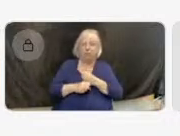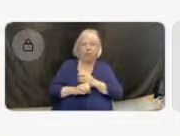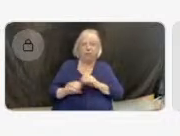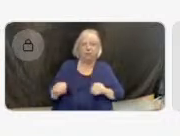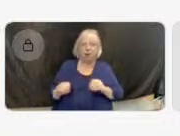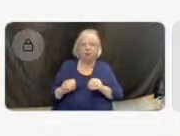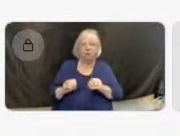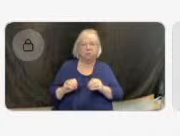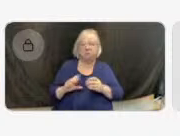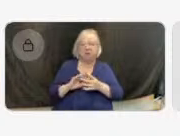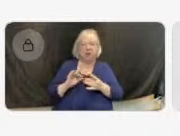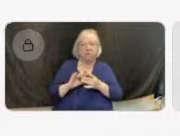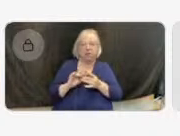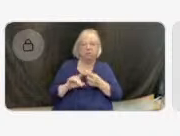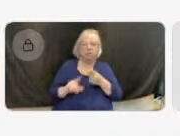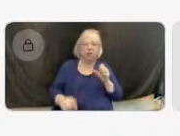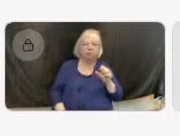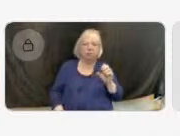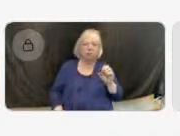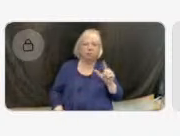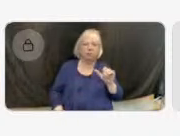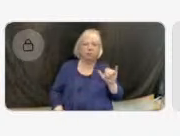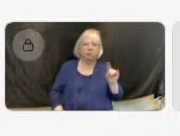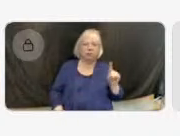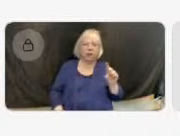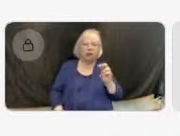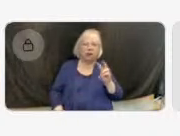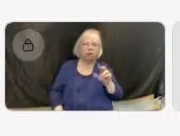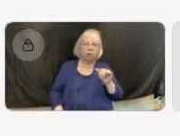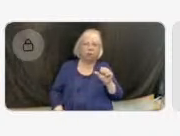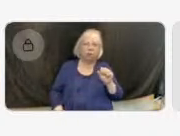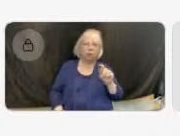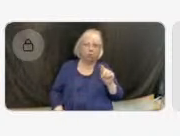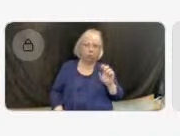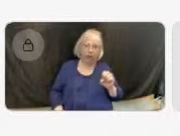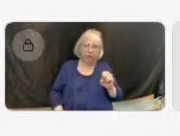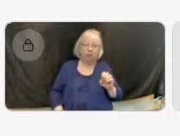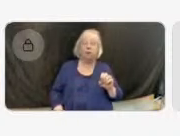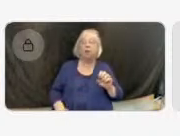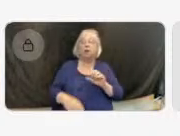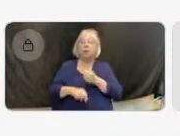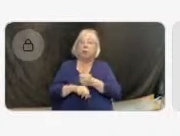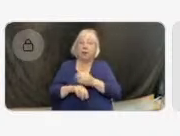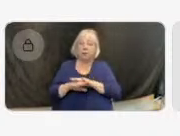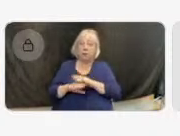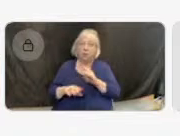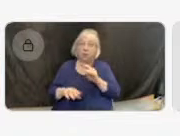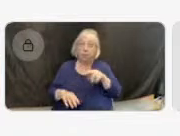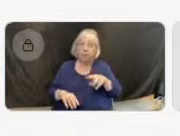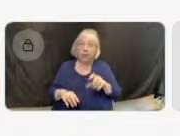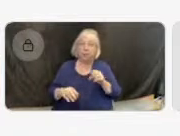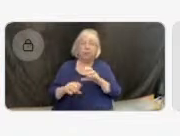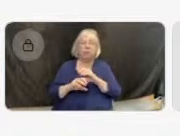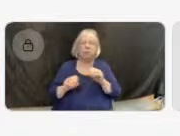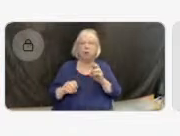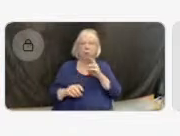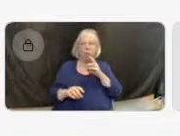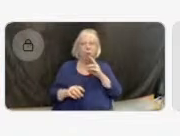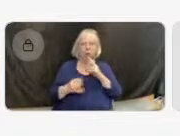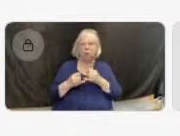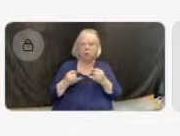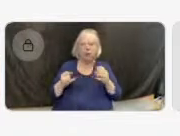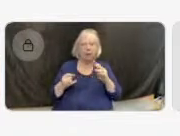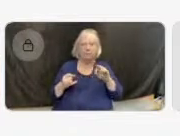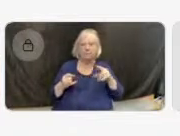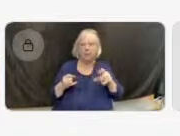waste division. There are no, based on the maps that I was provided, there are no water line maps